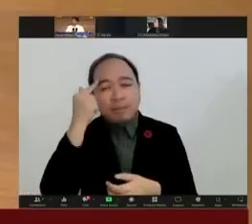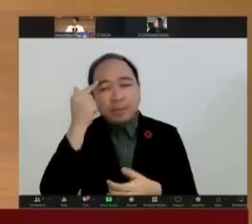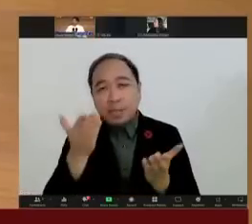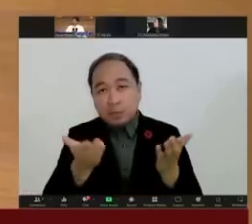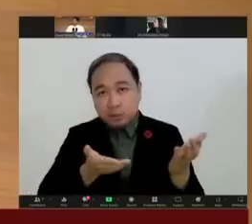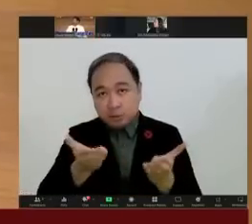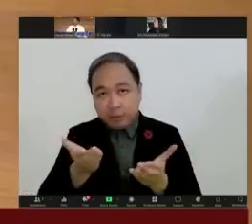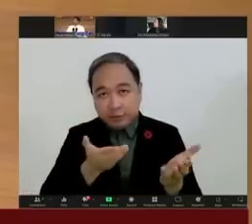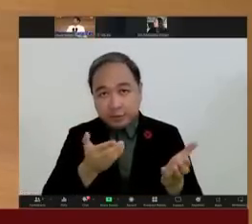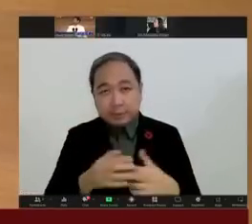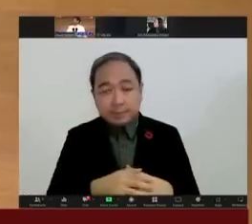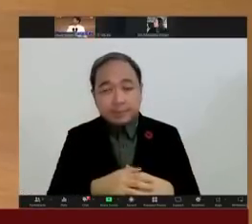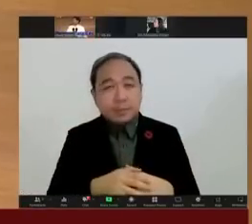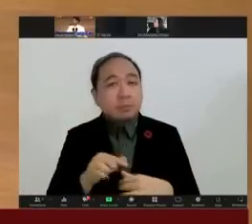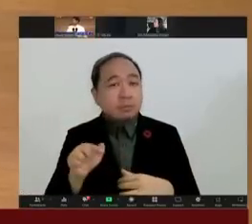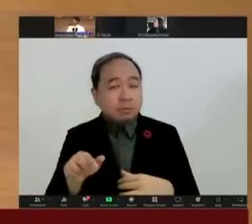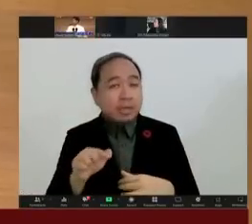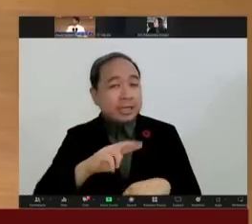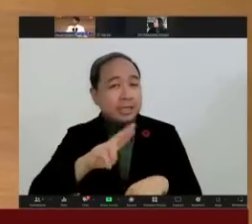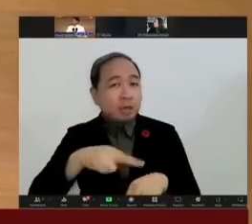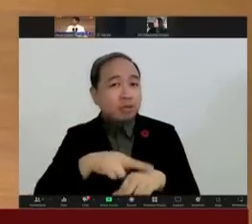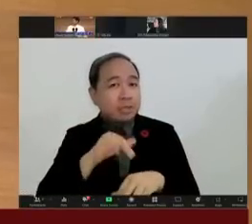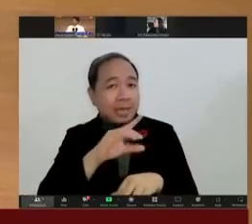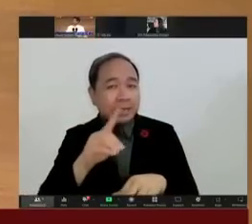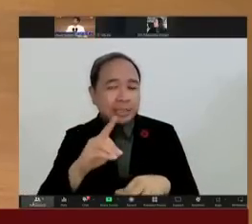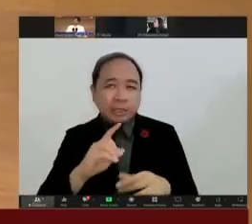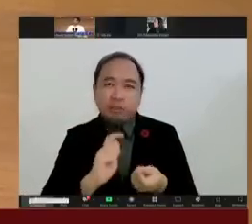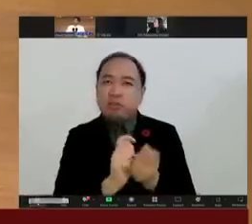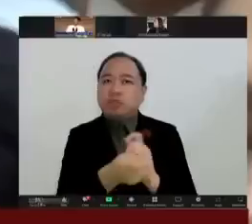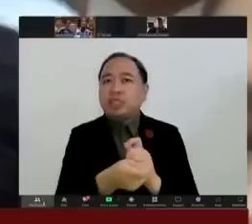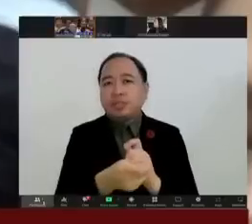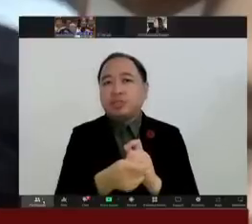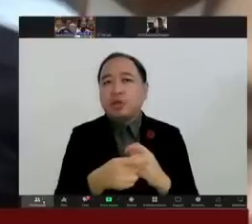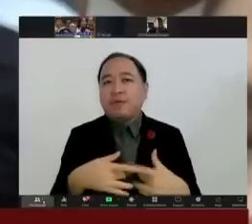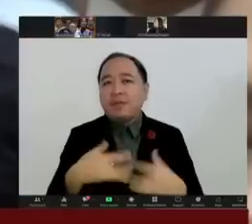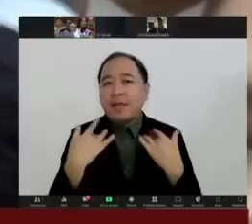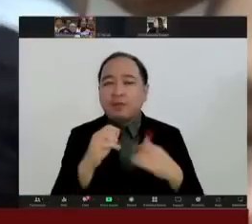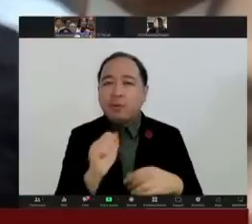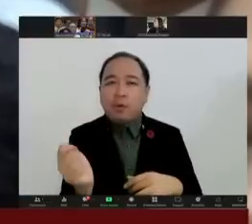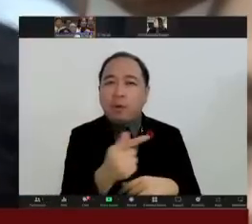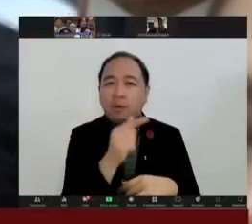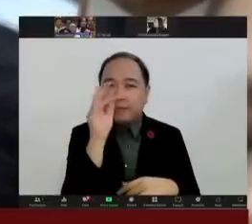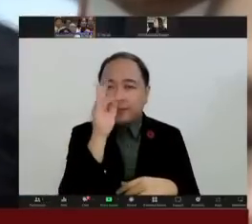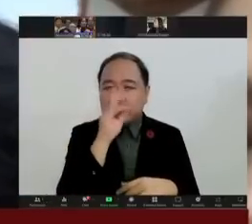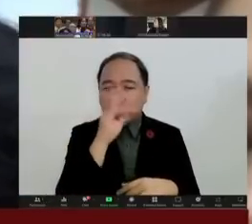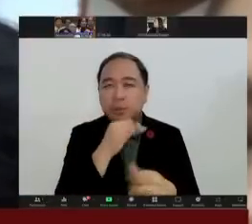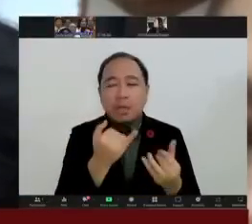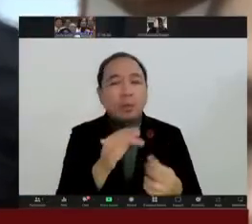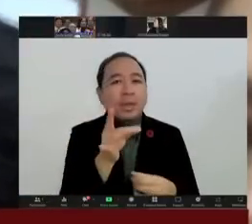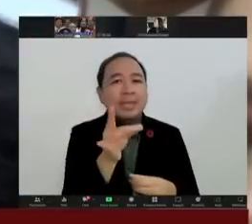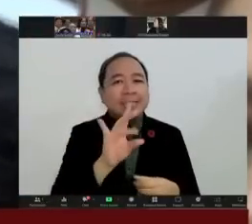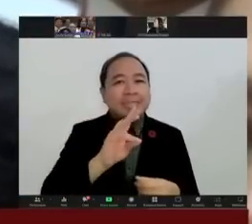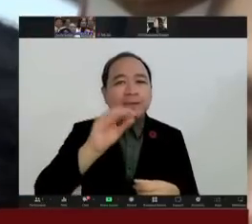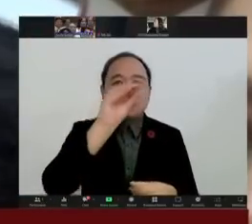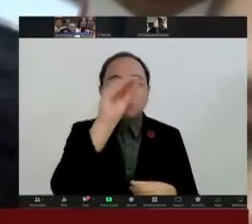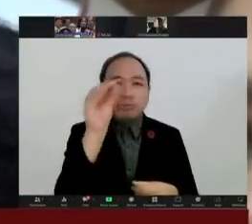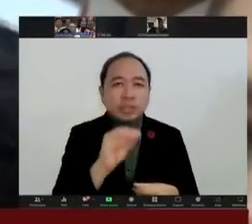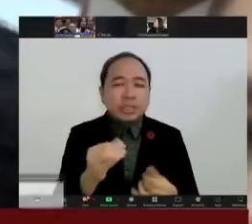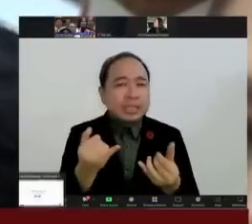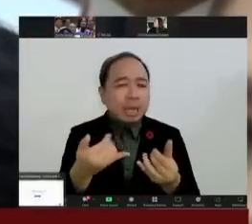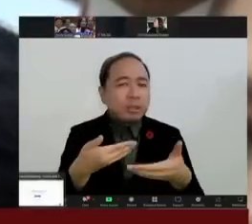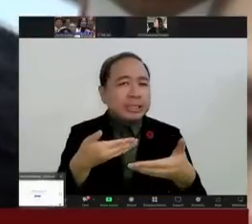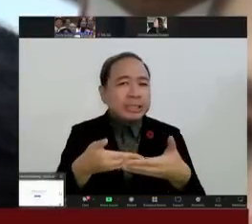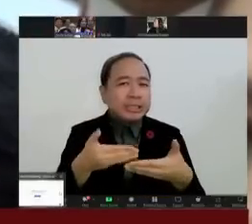fundamentally change the lives of each Filipino. At 87% total registration, we are now closer to establishing